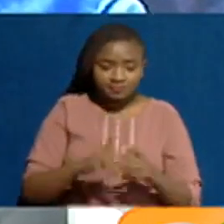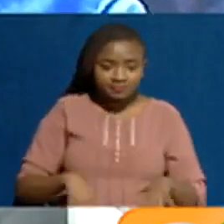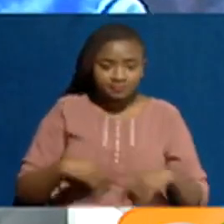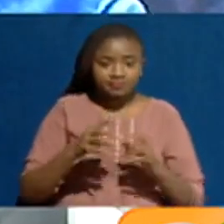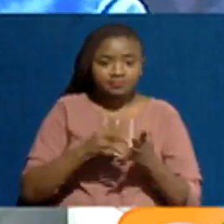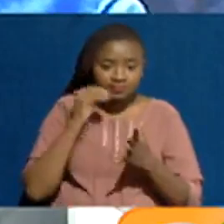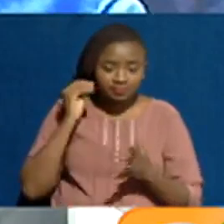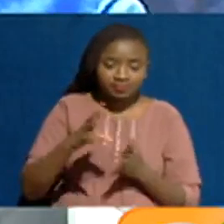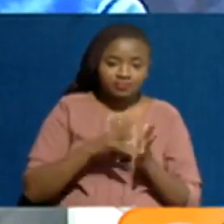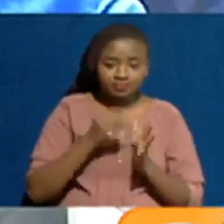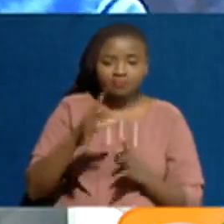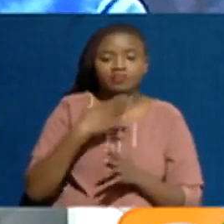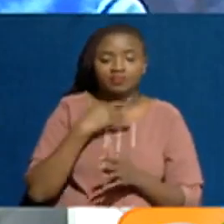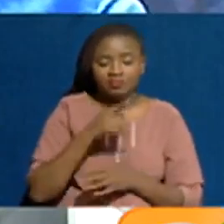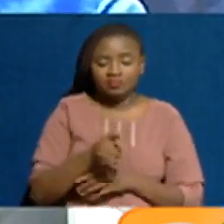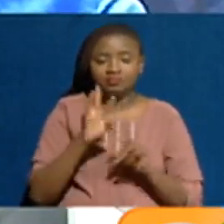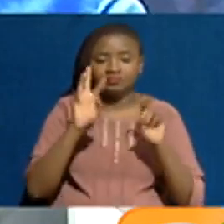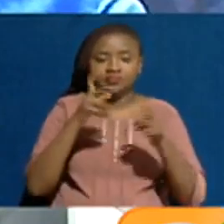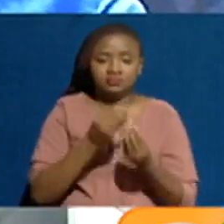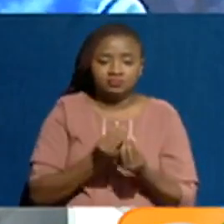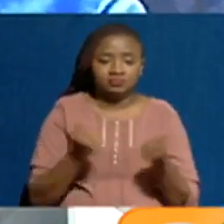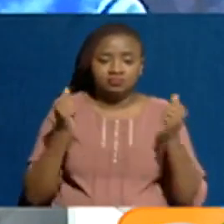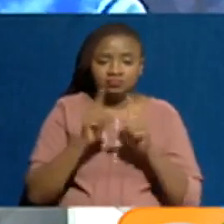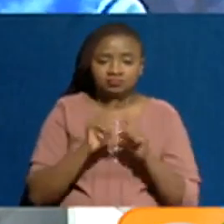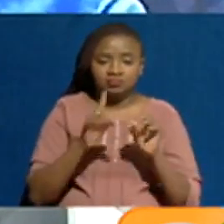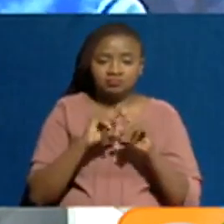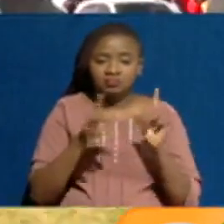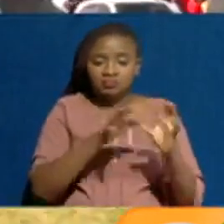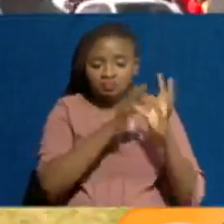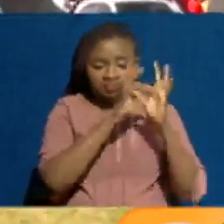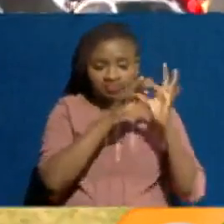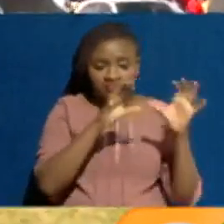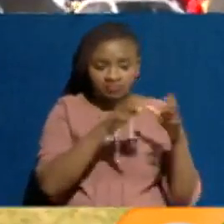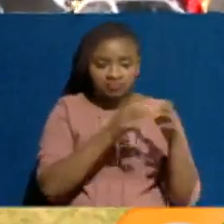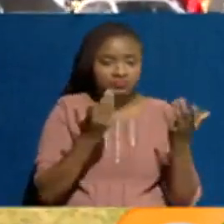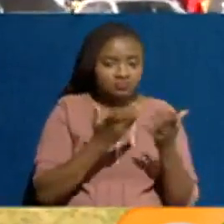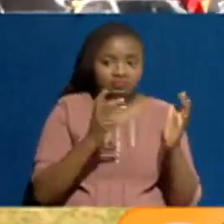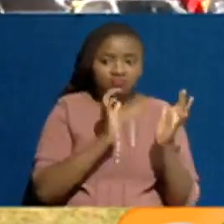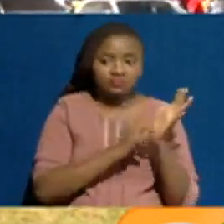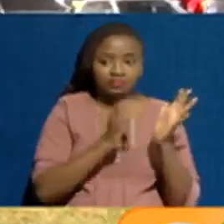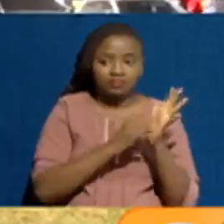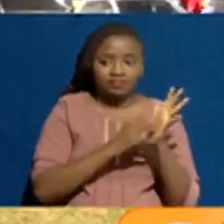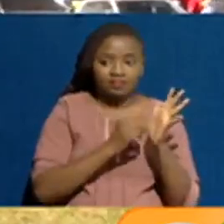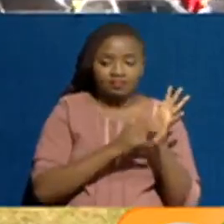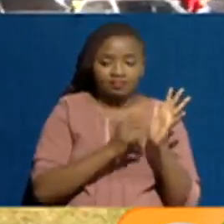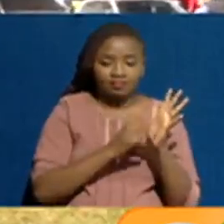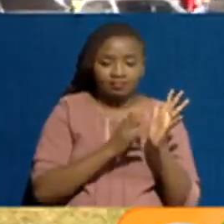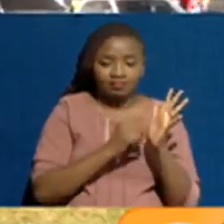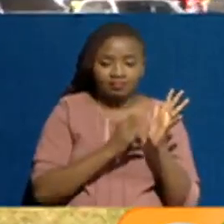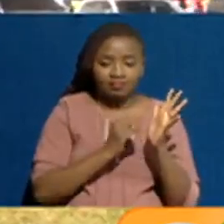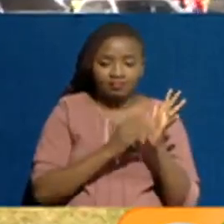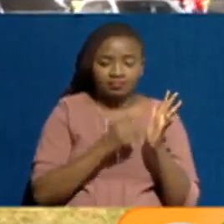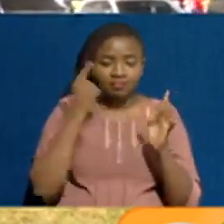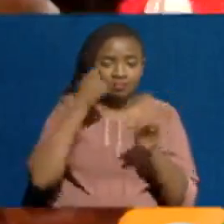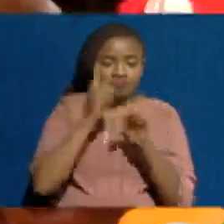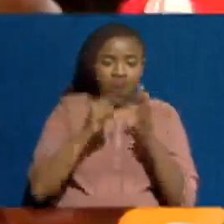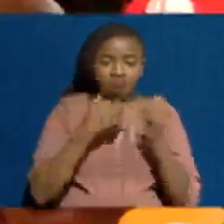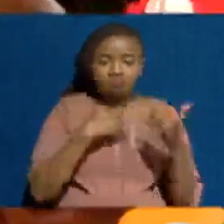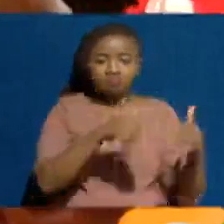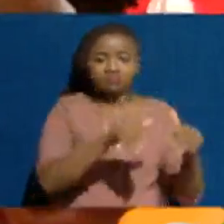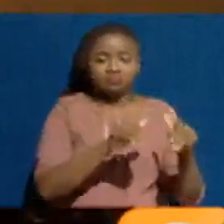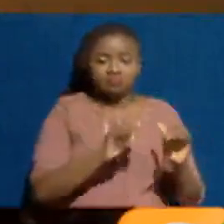concluded committee with Azimio Brigade was in Machakos, that is Mwala constituency, for the funeral service of